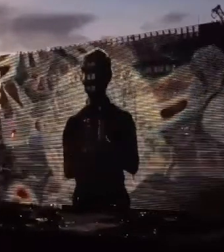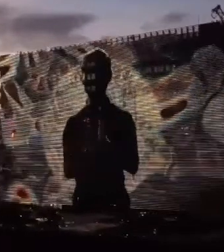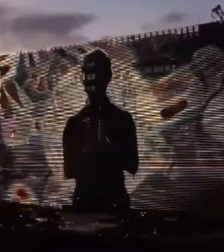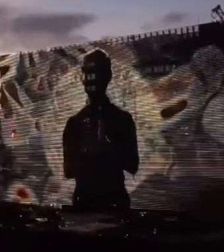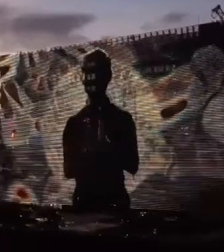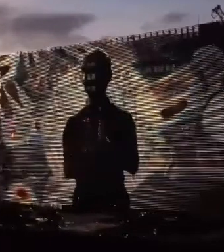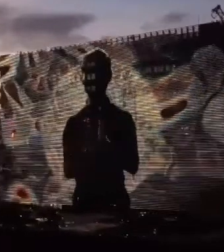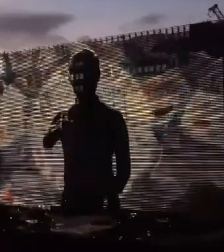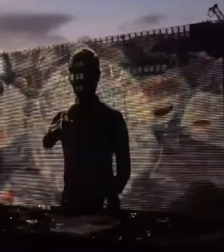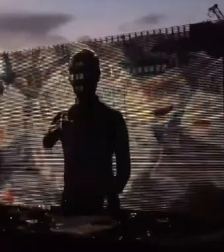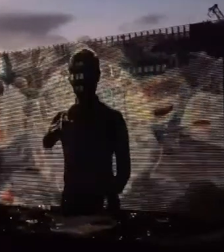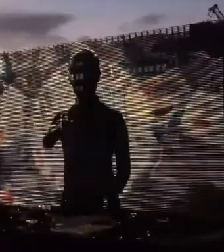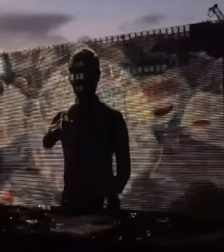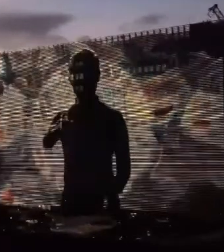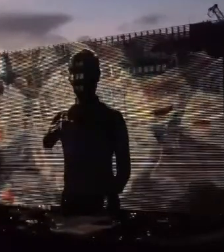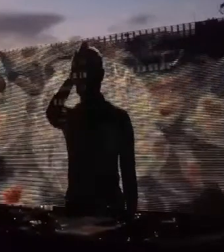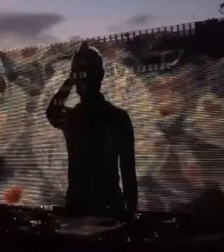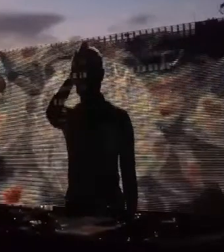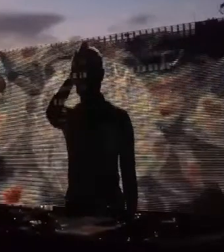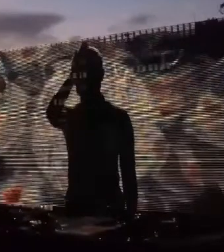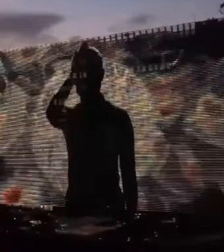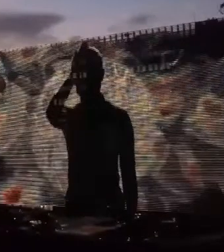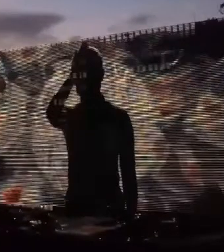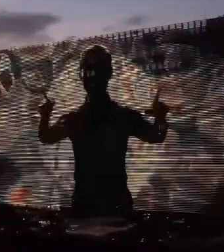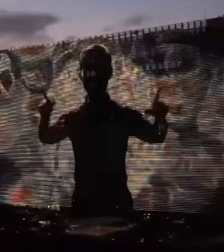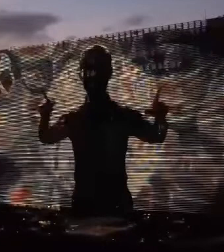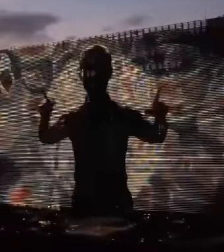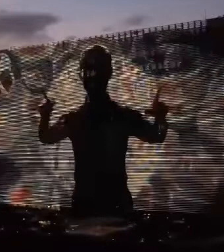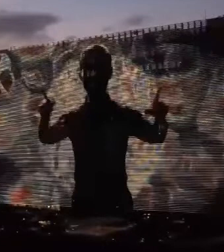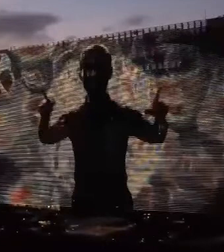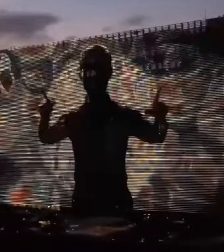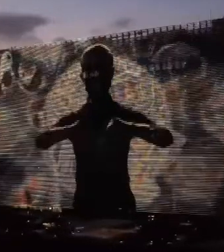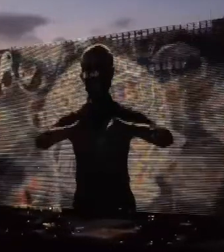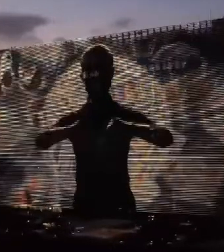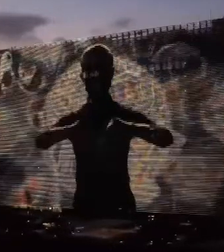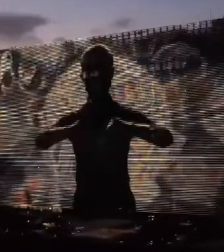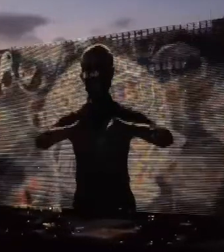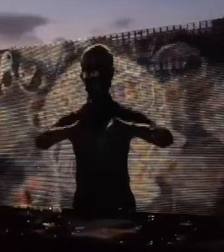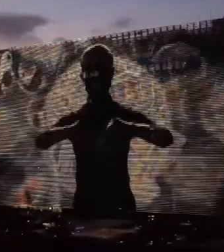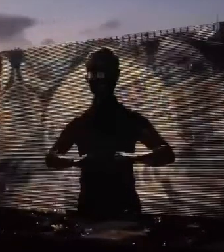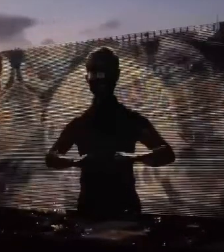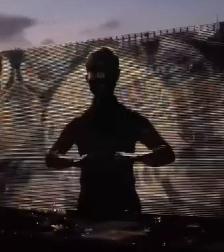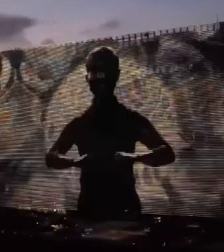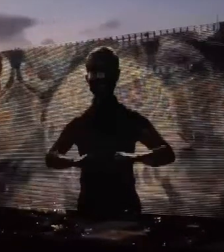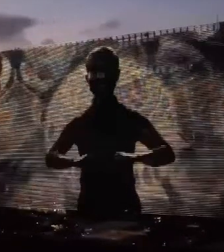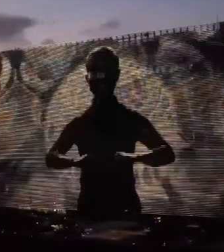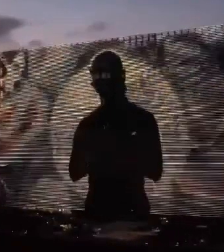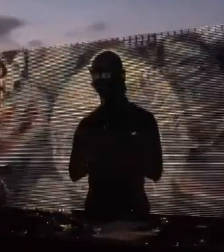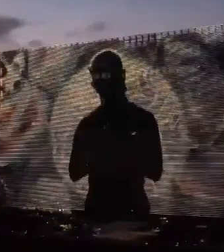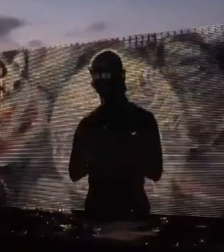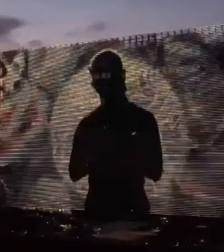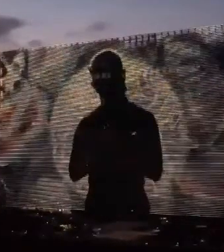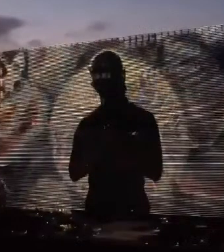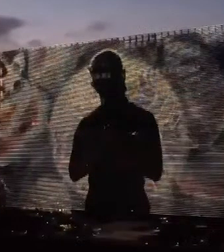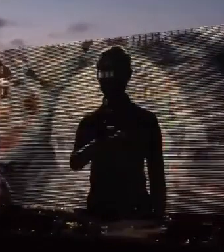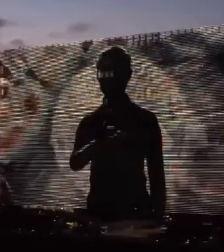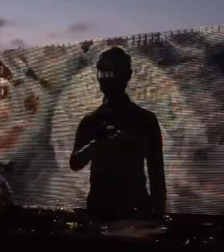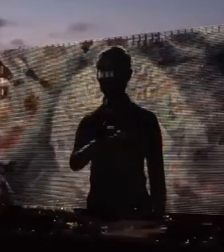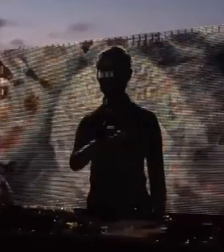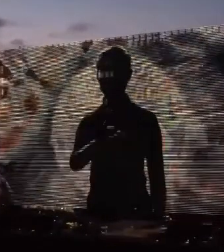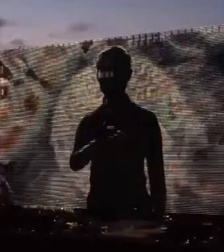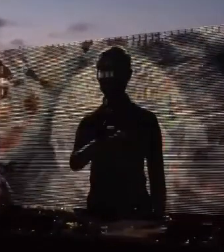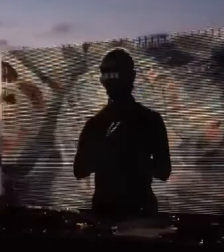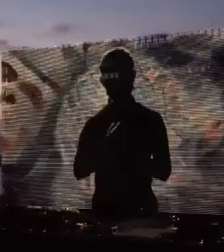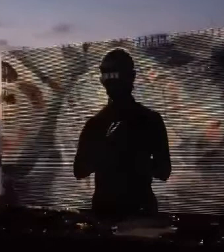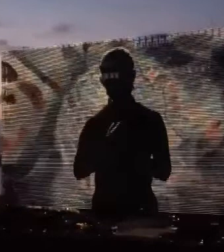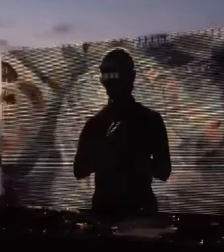she proposed this as part of the commission. You know, it's a magical thing. And of course, you can see what